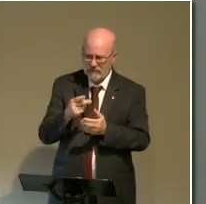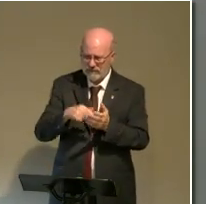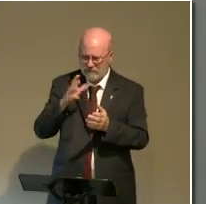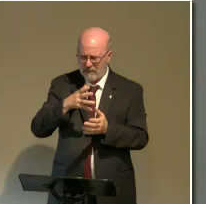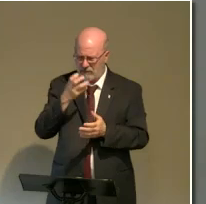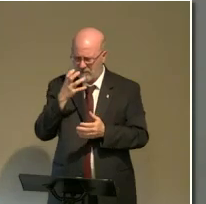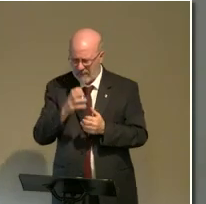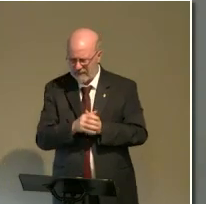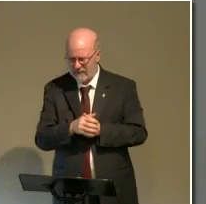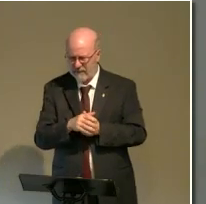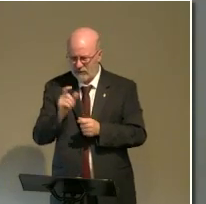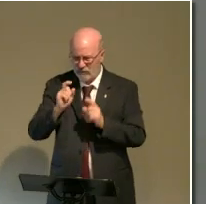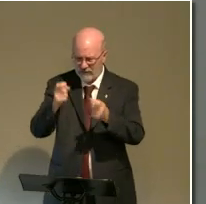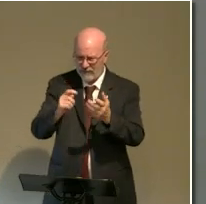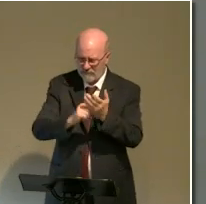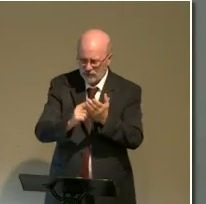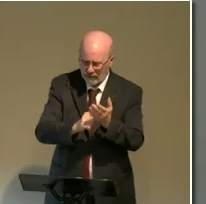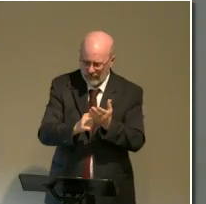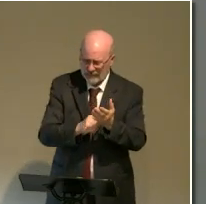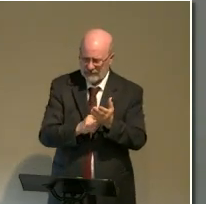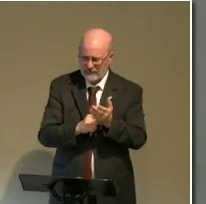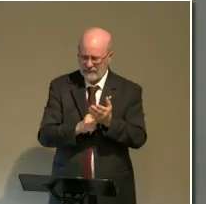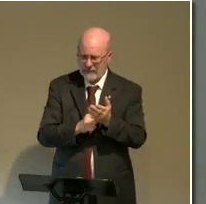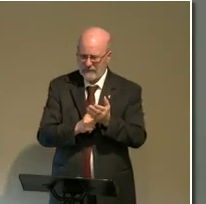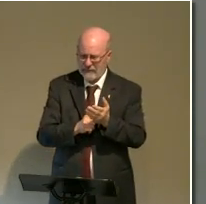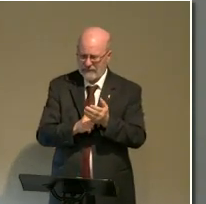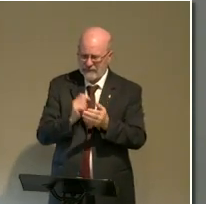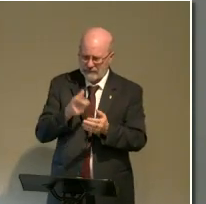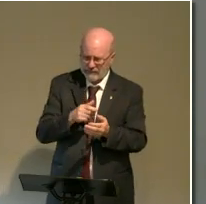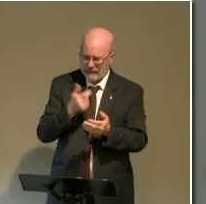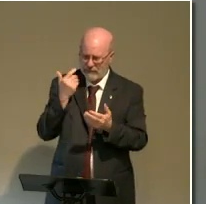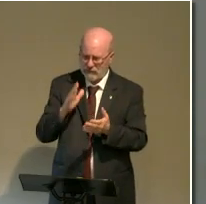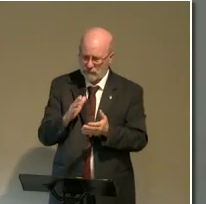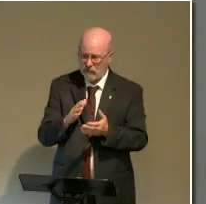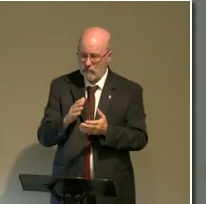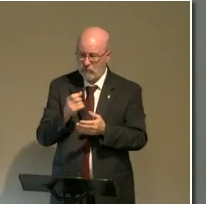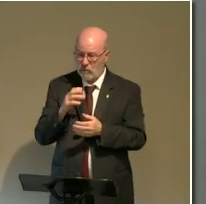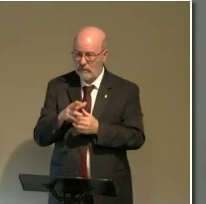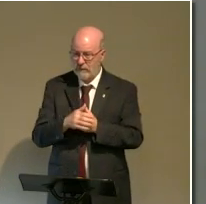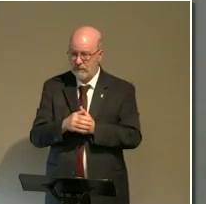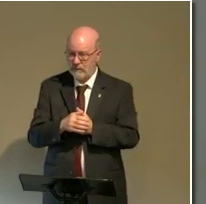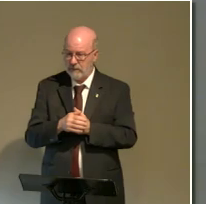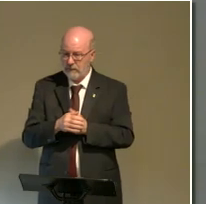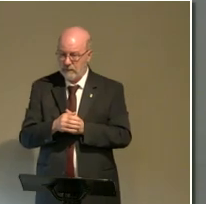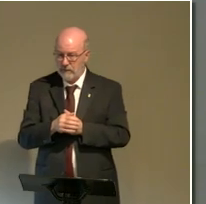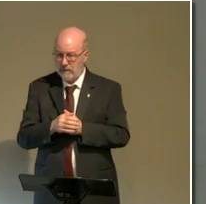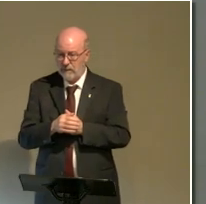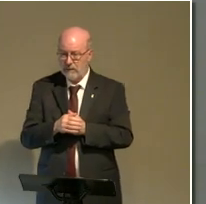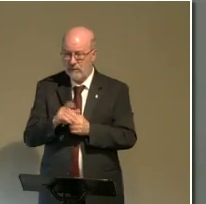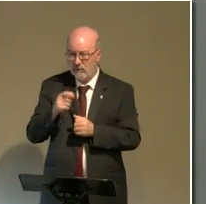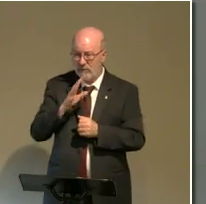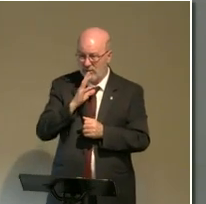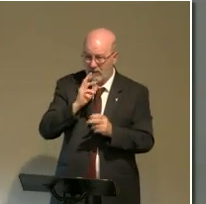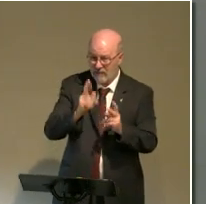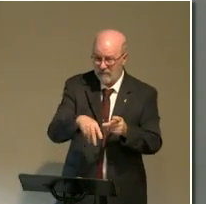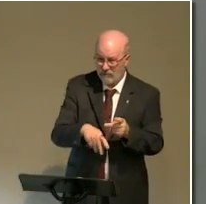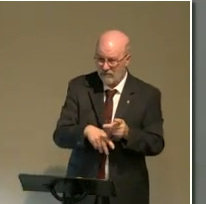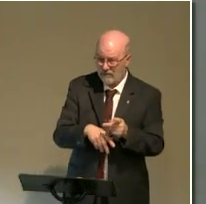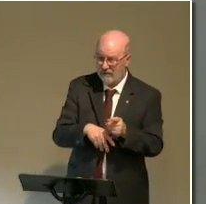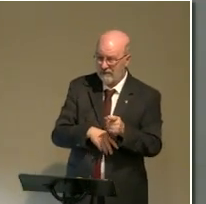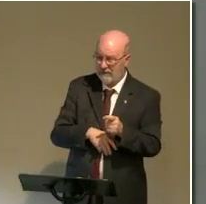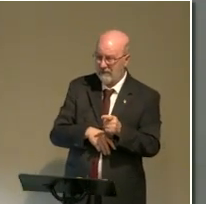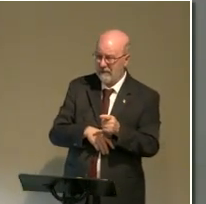looks angry. Should I give him a track? Oh, I don't know. Or should I talk to this